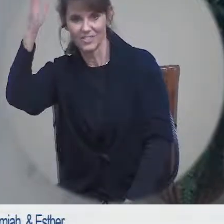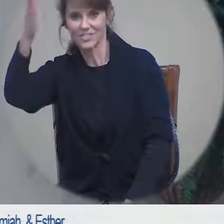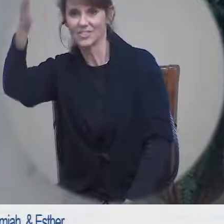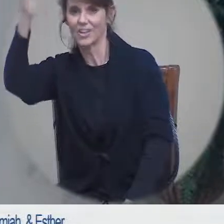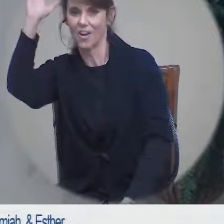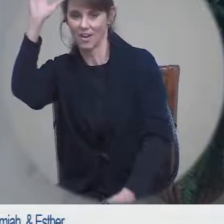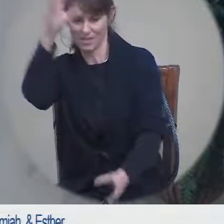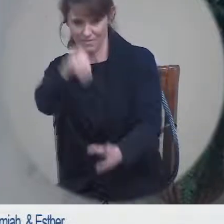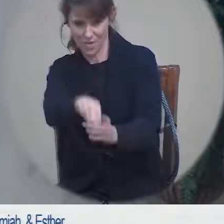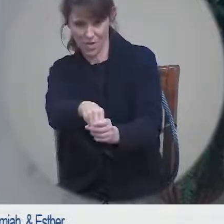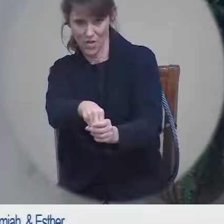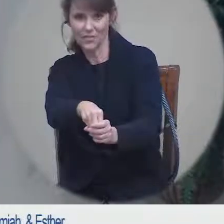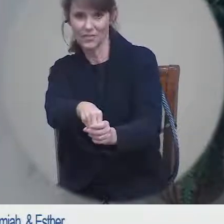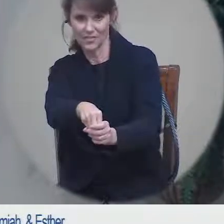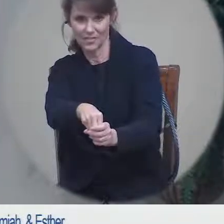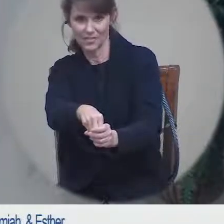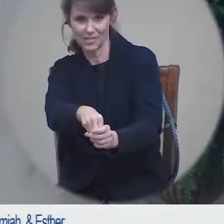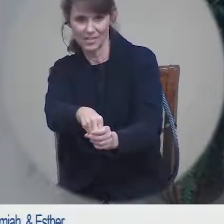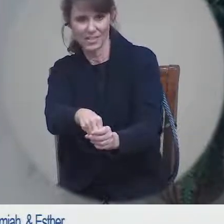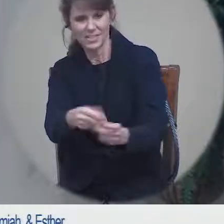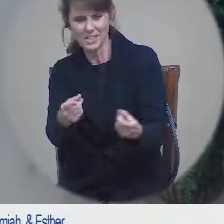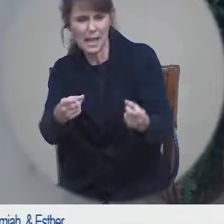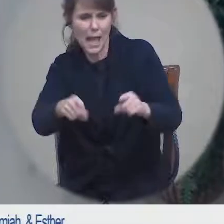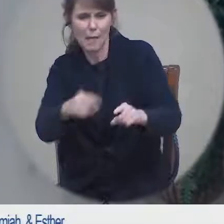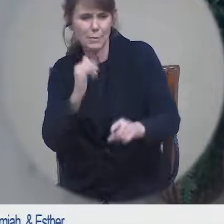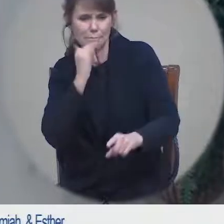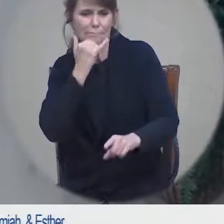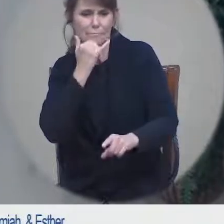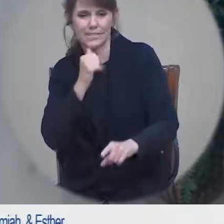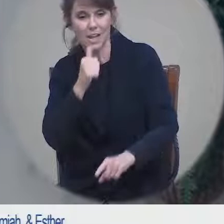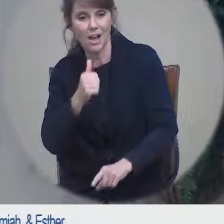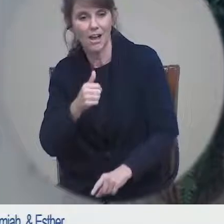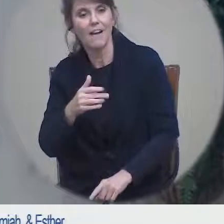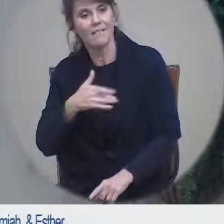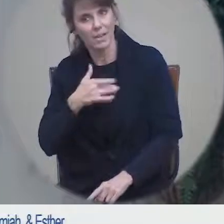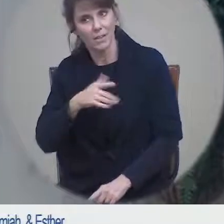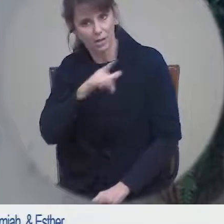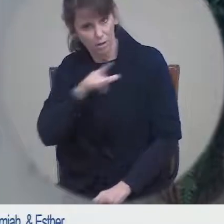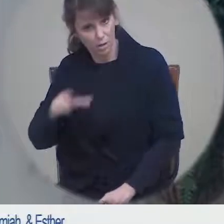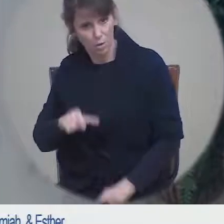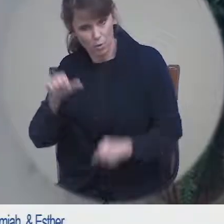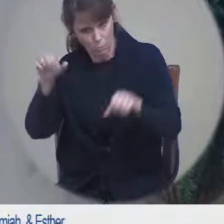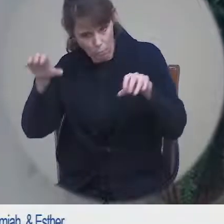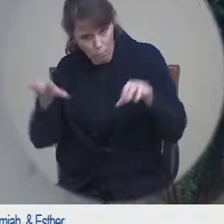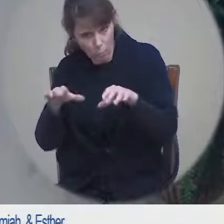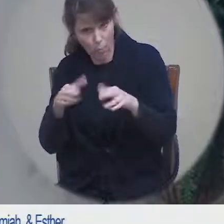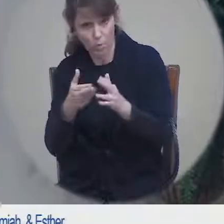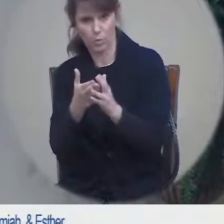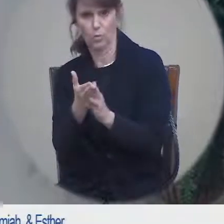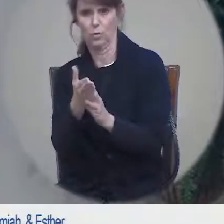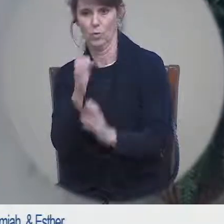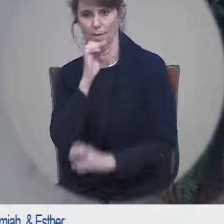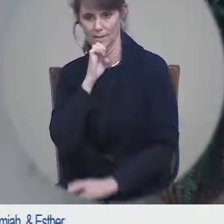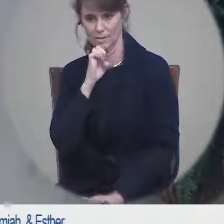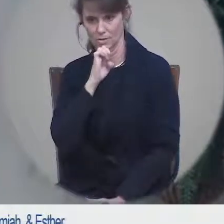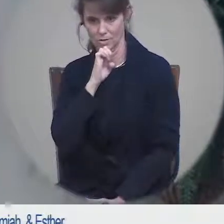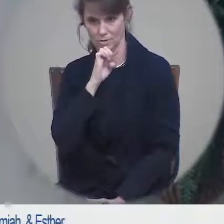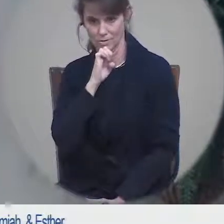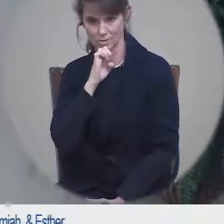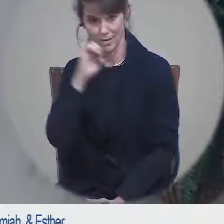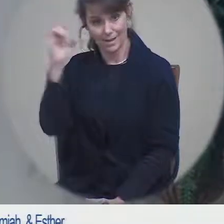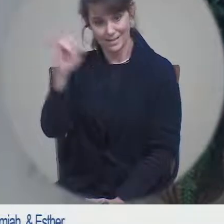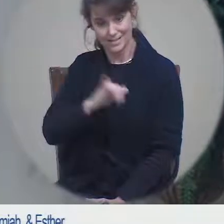But you know, I believe that the Lord works through us a lot in the same way. The question is for